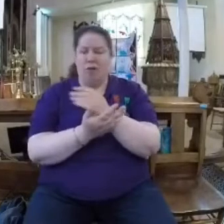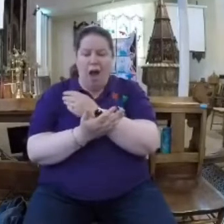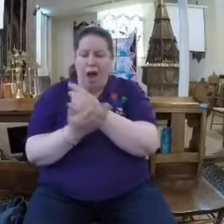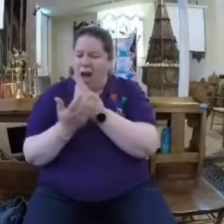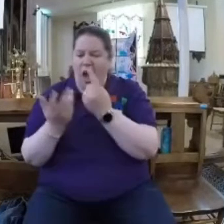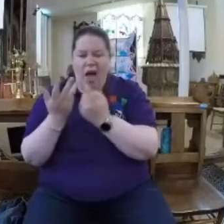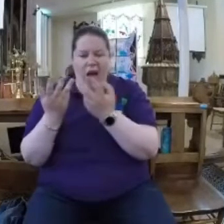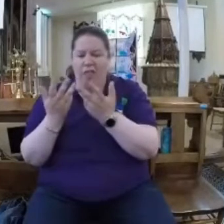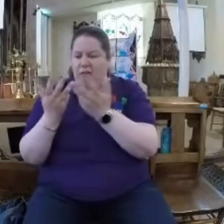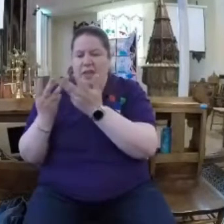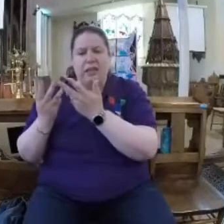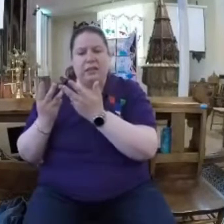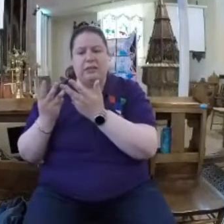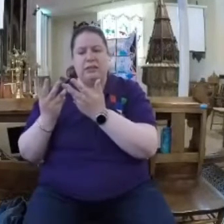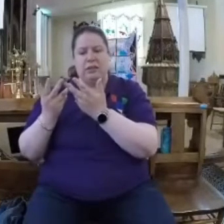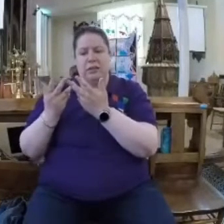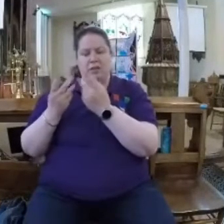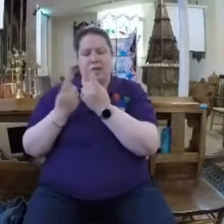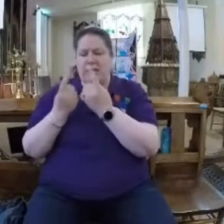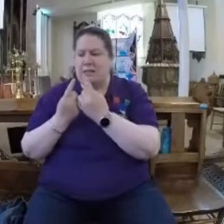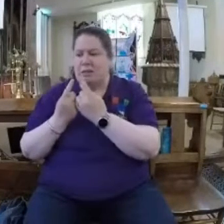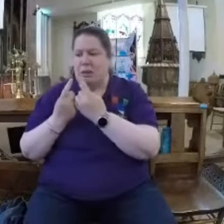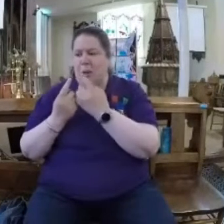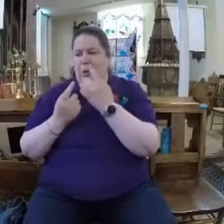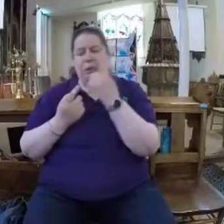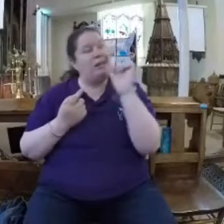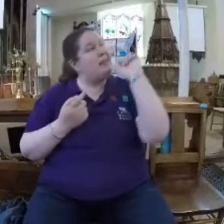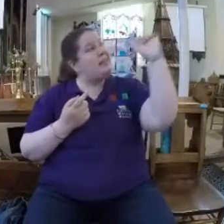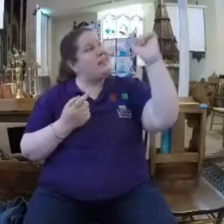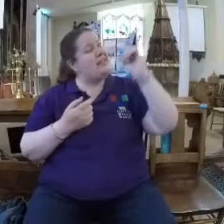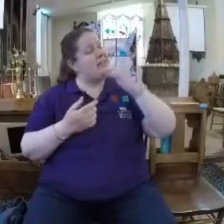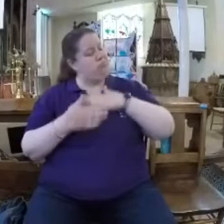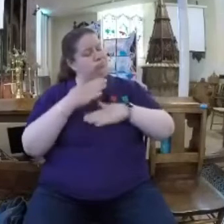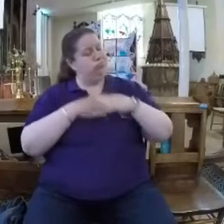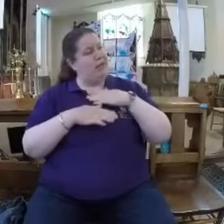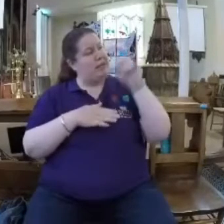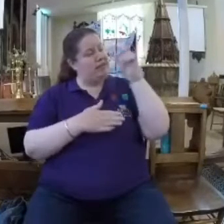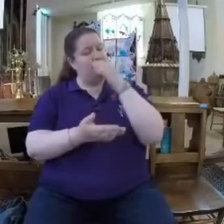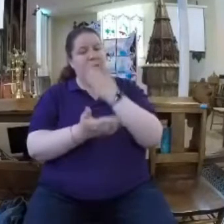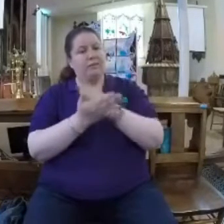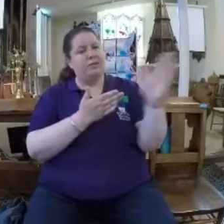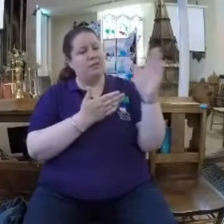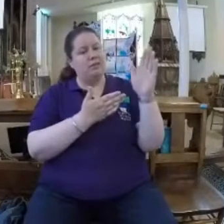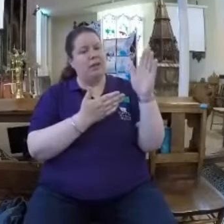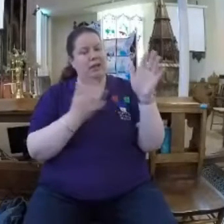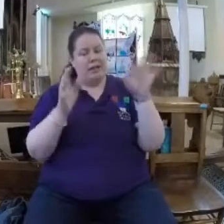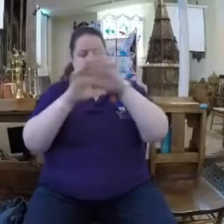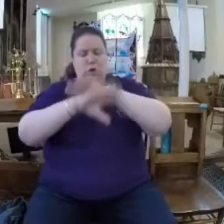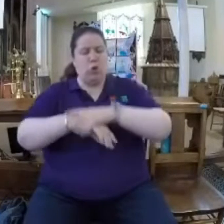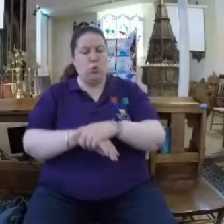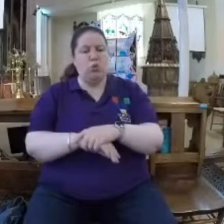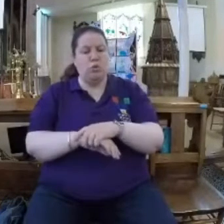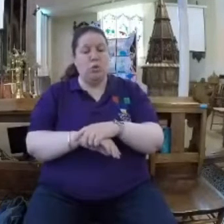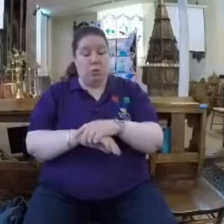some deep misconceptions about the nature of God and the nature of forgiveness. Within